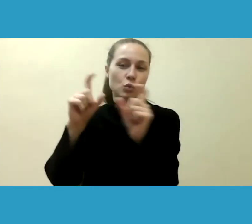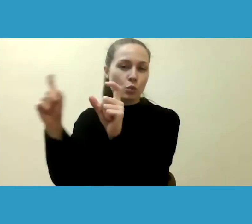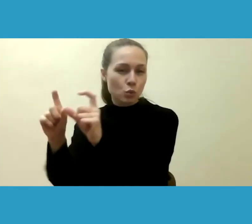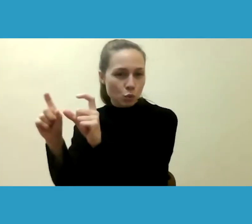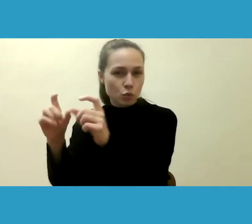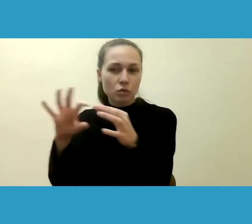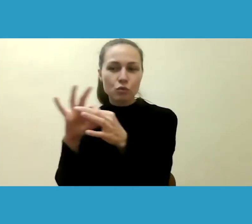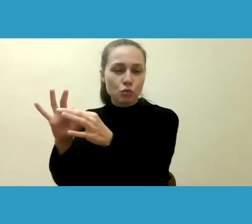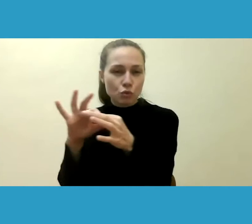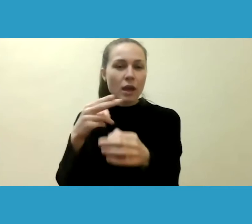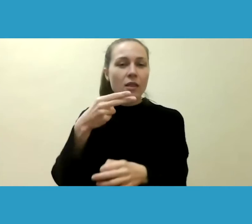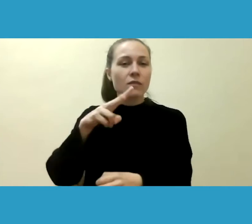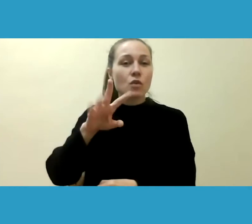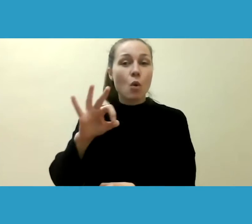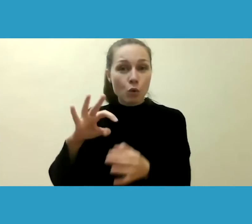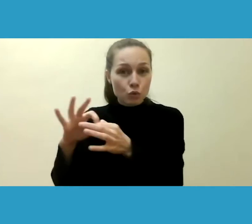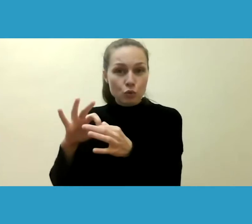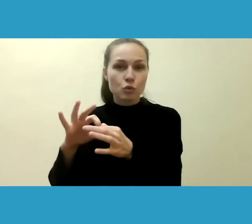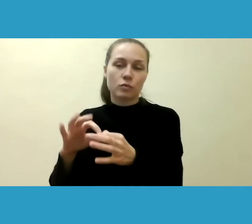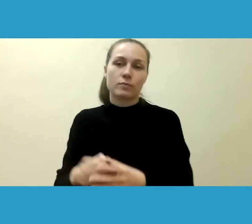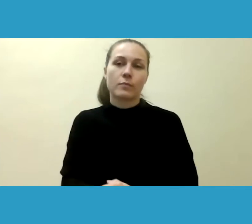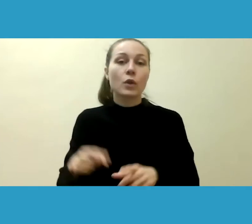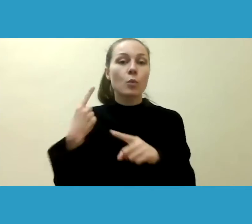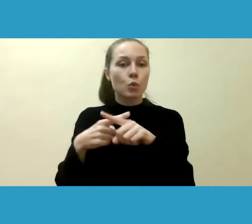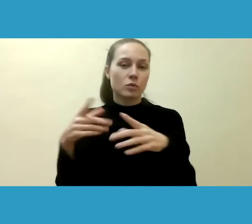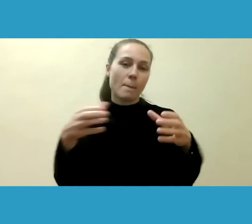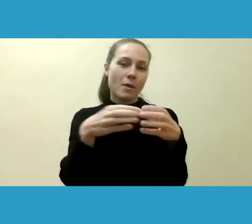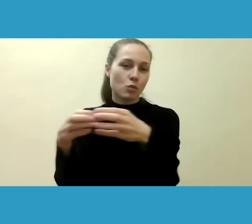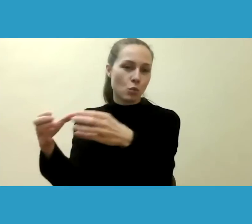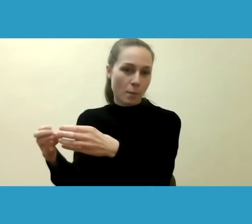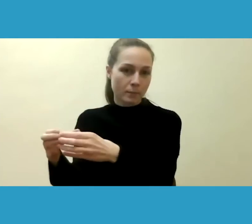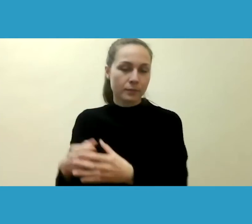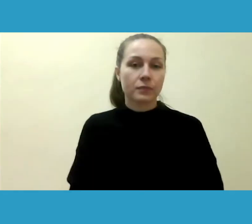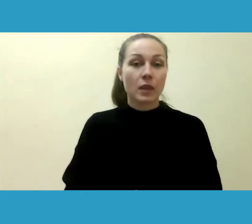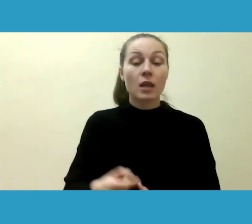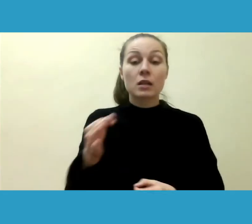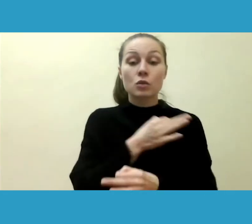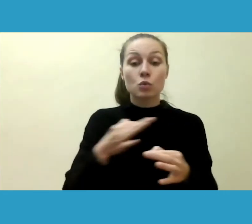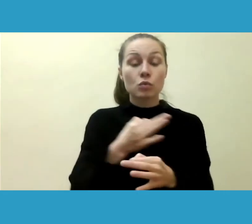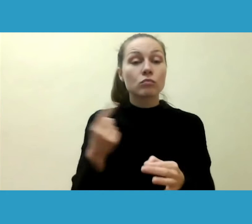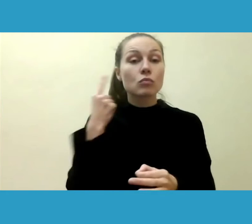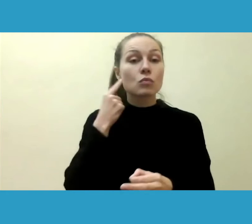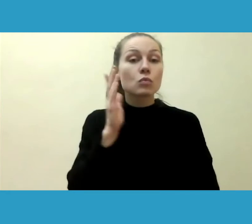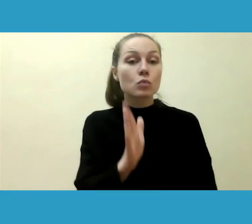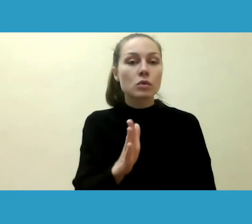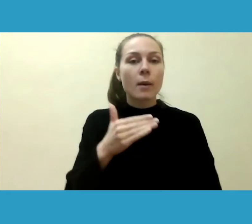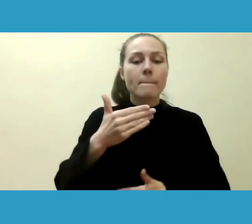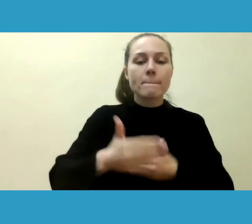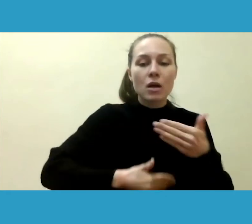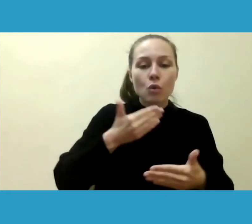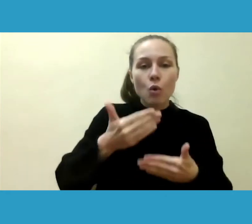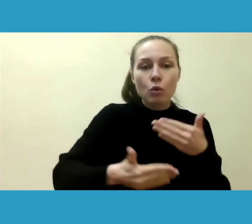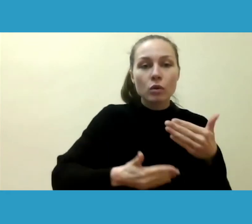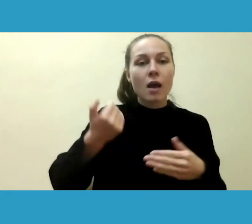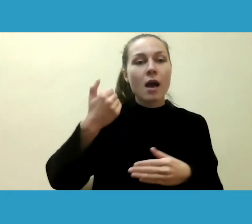place. We also have to look at the cooperation of various NGOs and so on. During